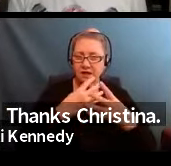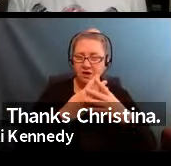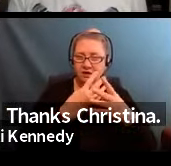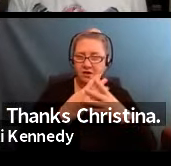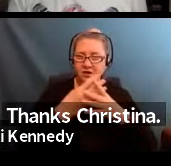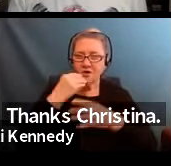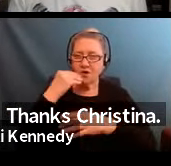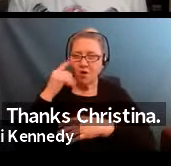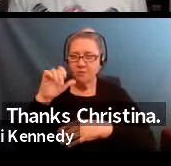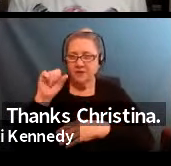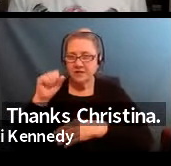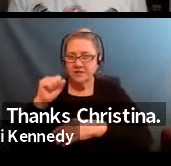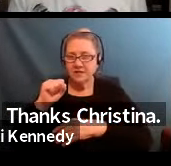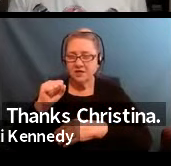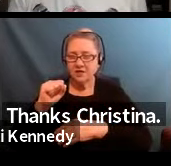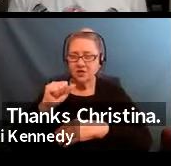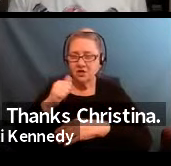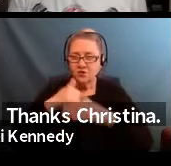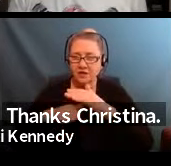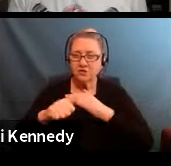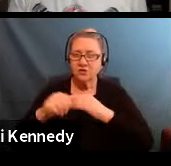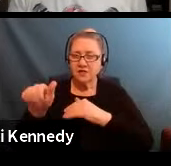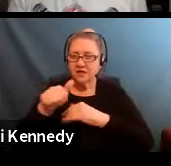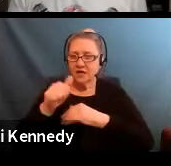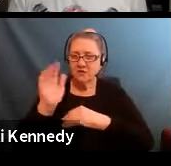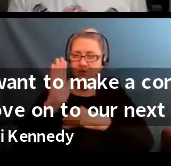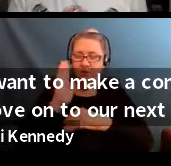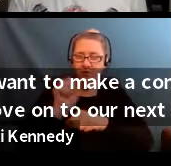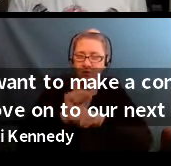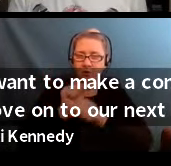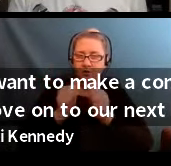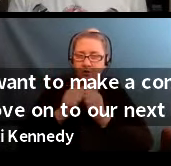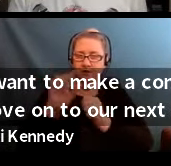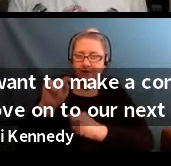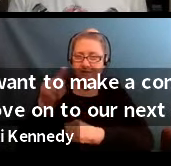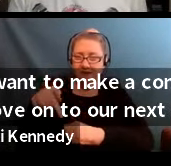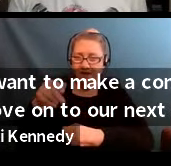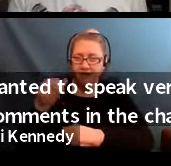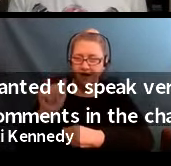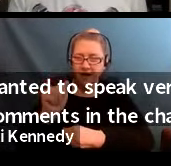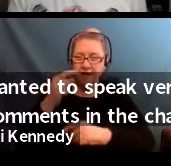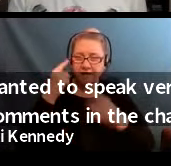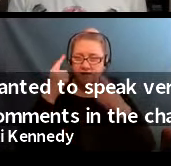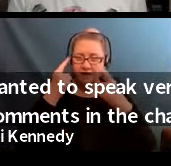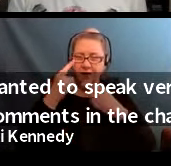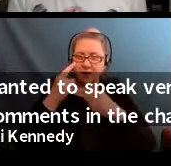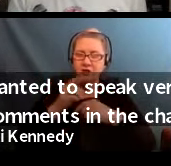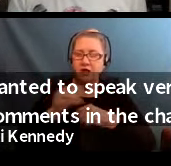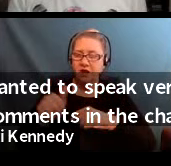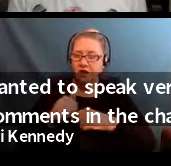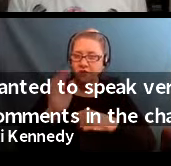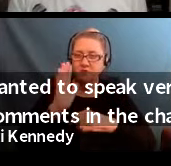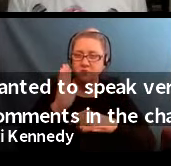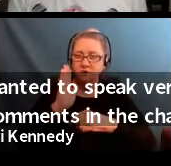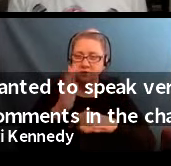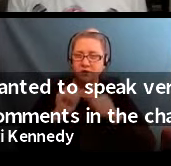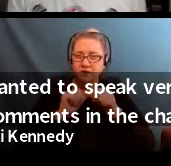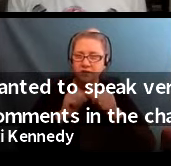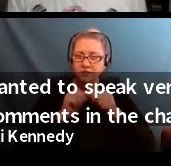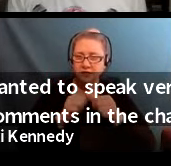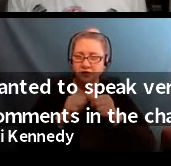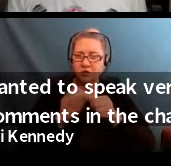So I think it'll be part of our equity framework as we work with the TPA and think about incentives and other things, but it's still in the works. So we will return